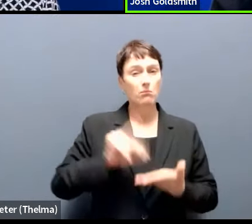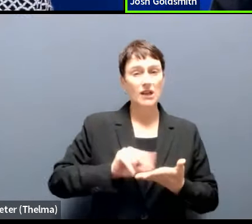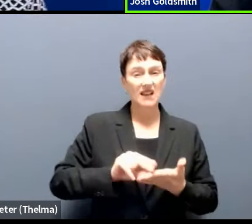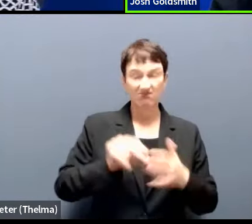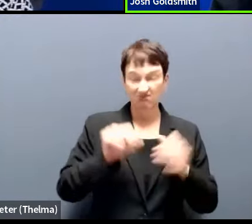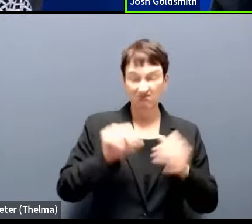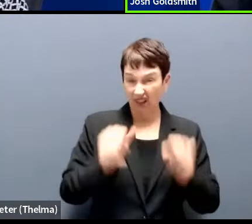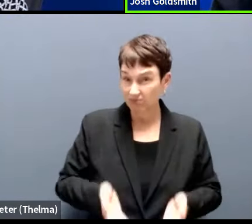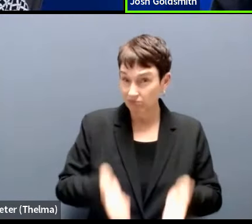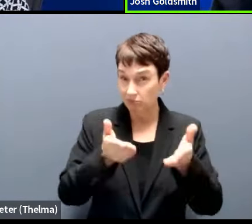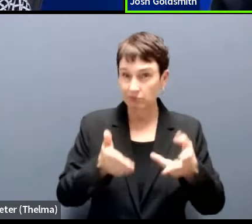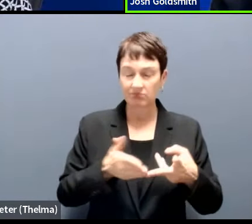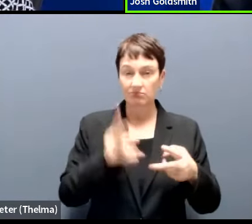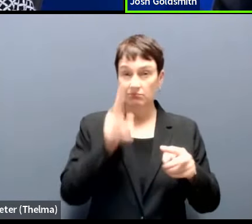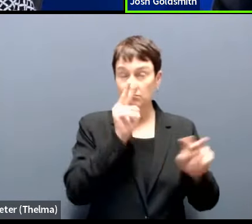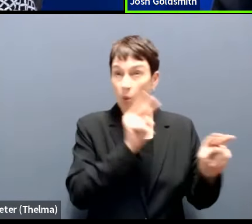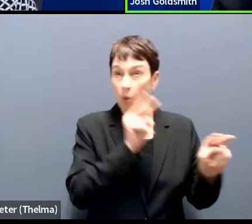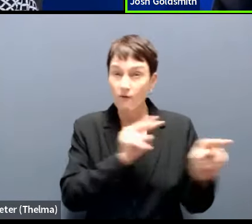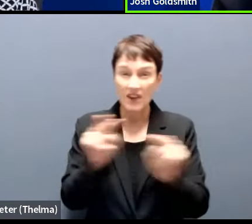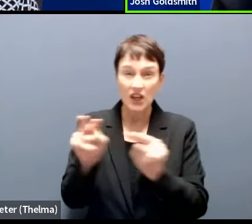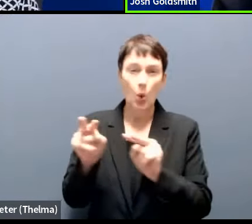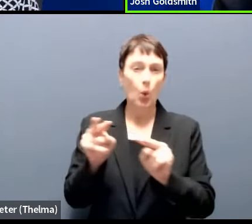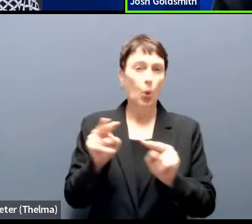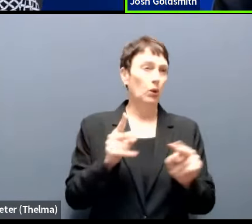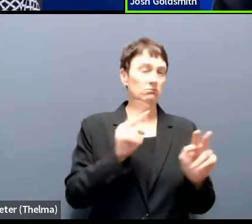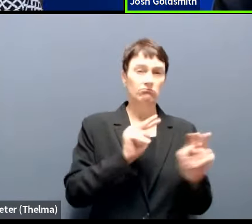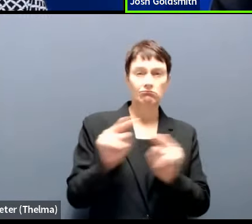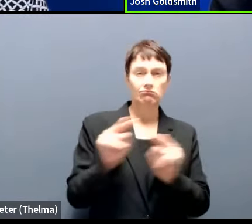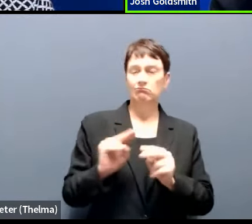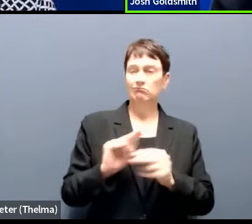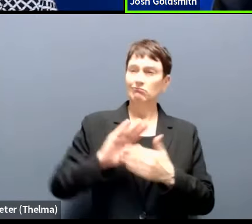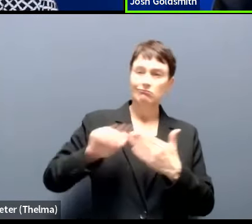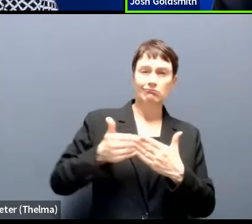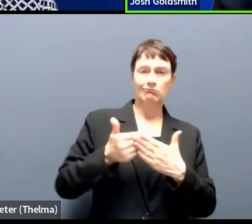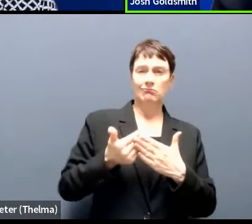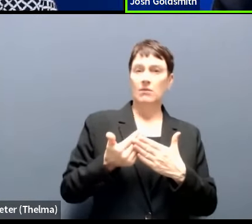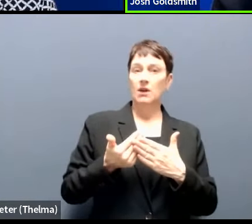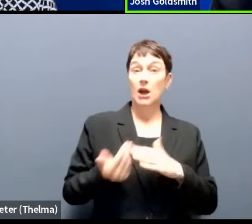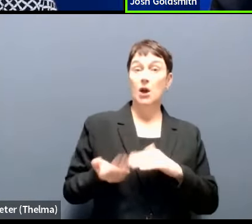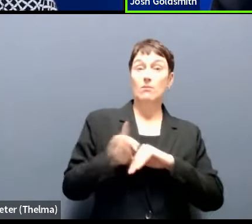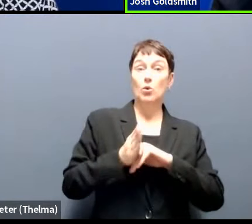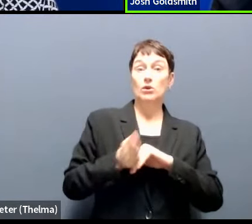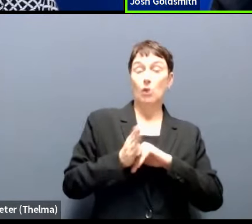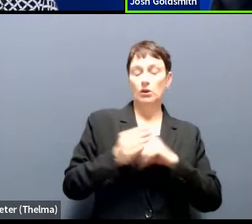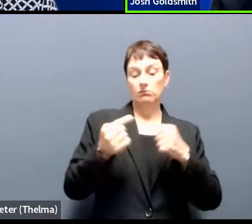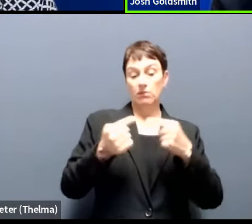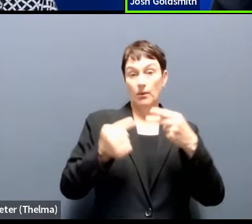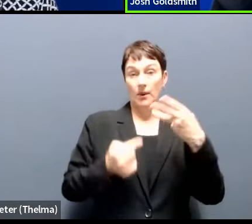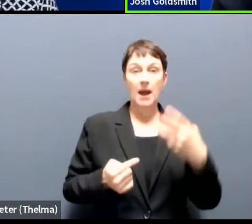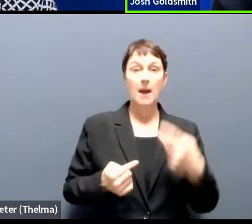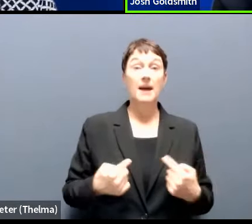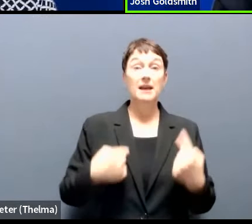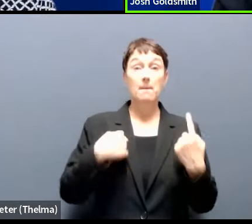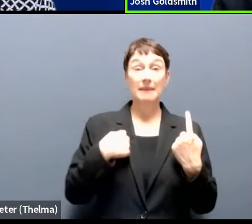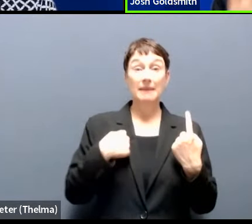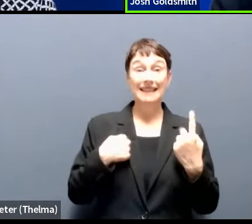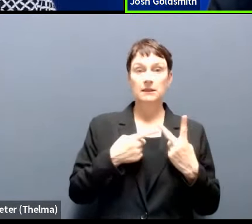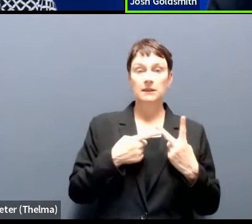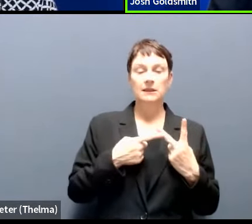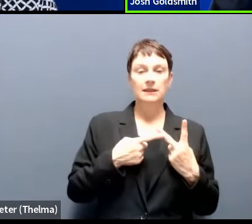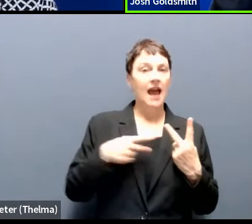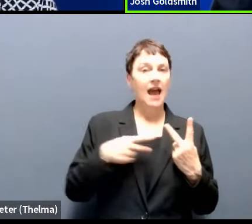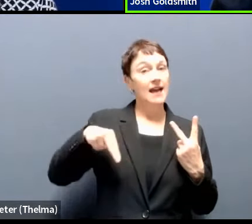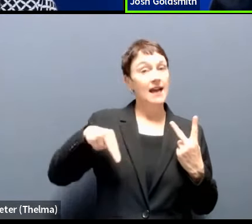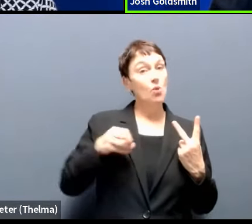the videos. It's all there. And of course, you can get almost all of the bonuses, except for Nora and I's courses, which we still have to record.